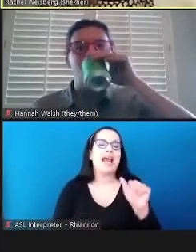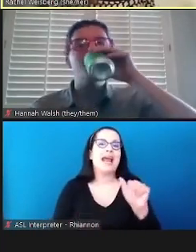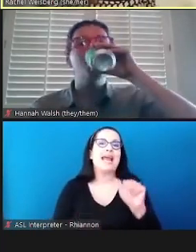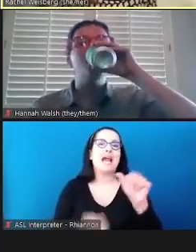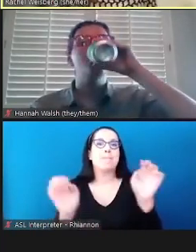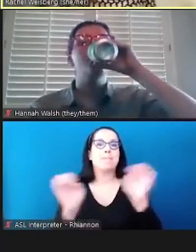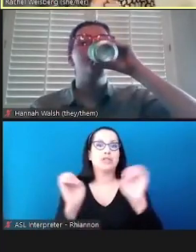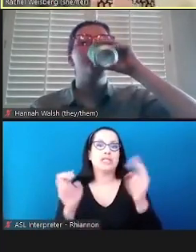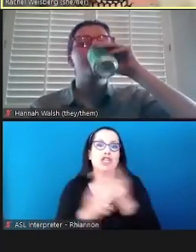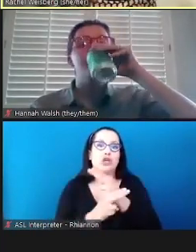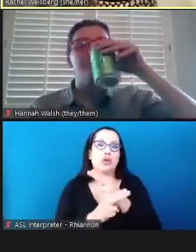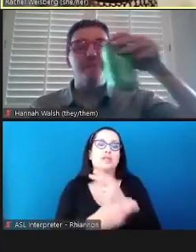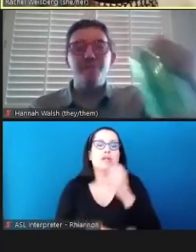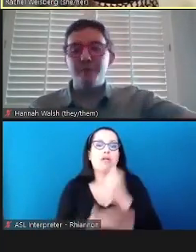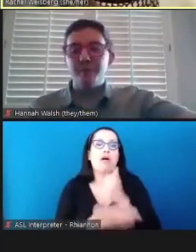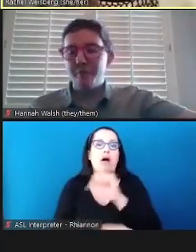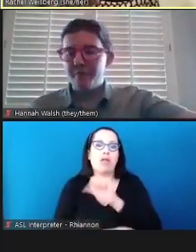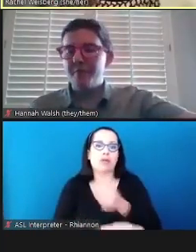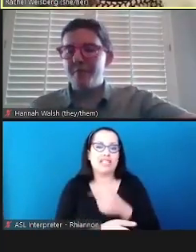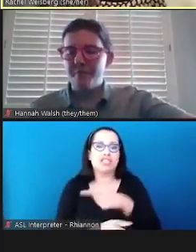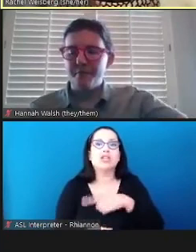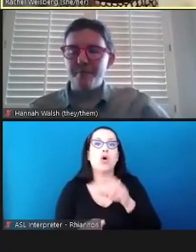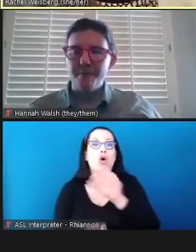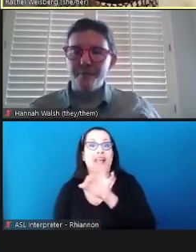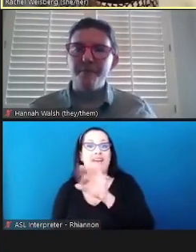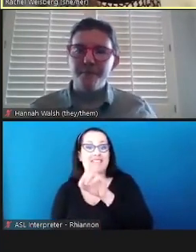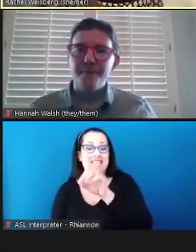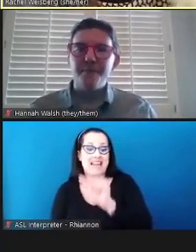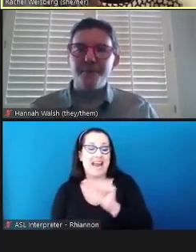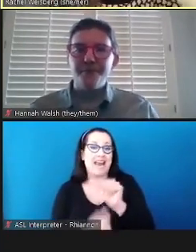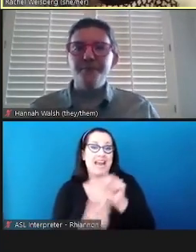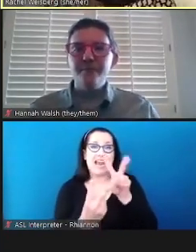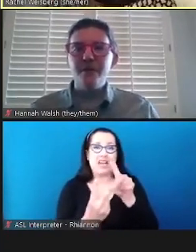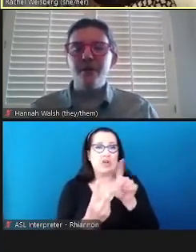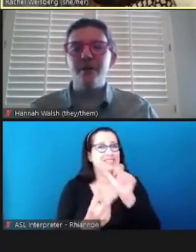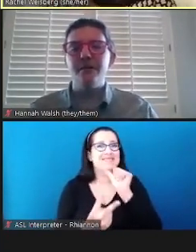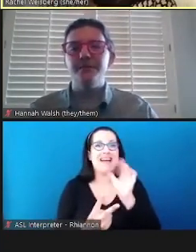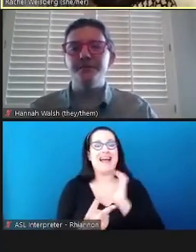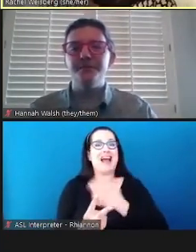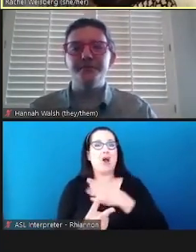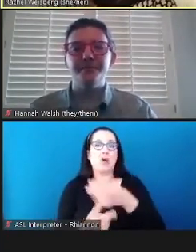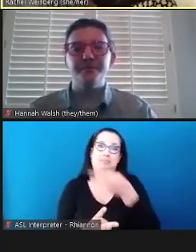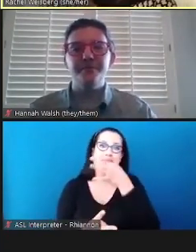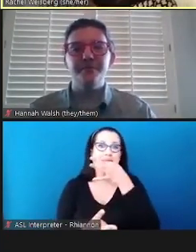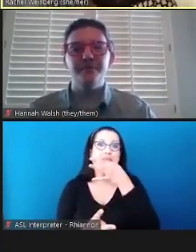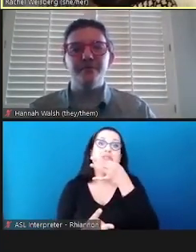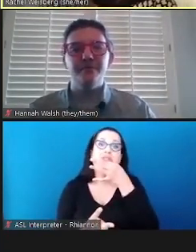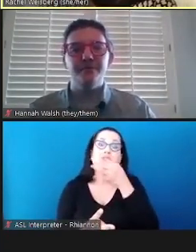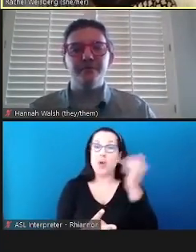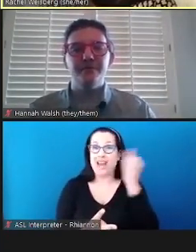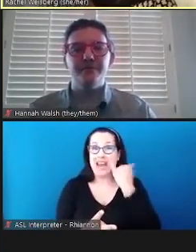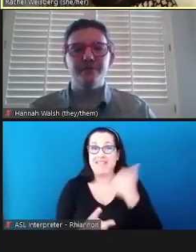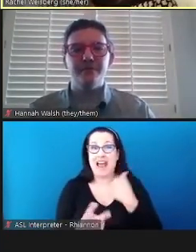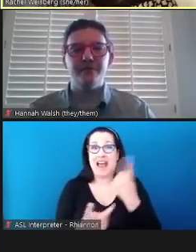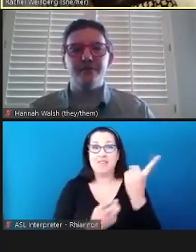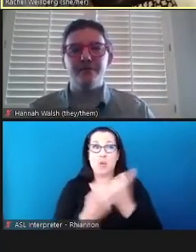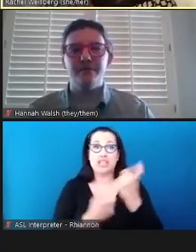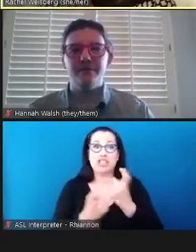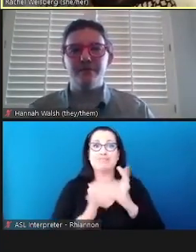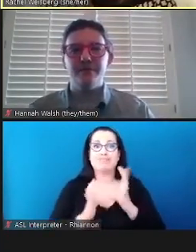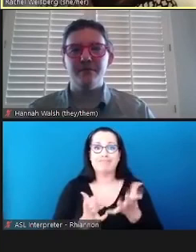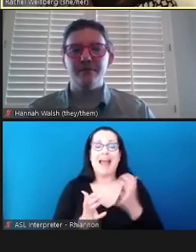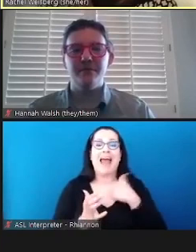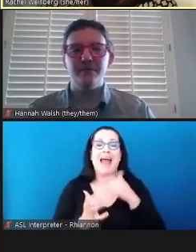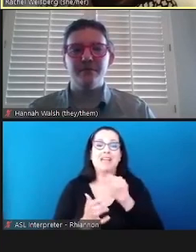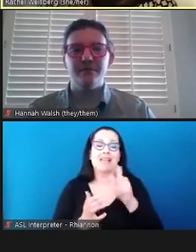FDA. That is not our area of expertise. We're not going to spend time on that today. If you do have questions about that, there's a link in the slide, and we will